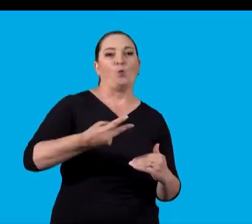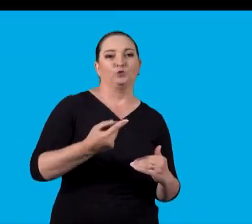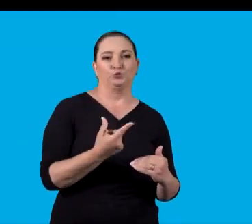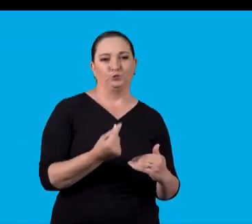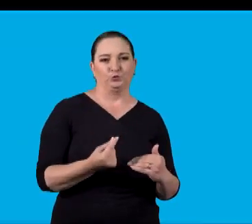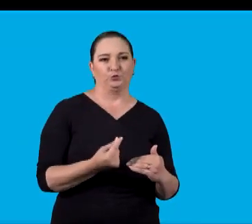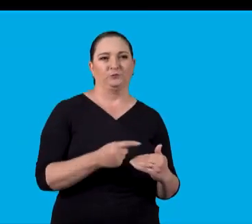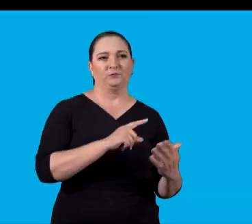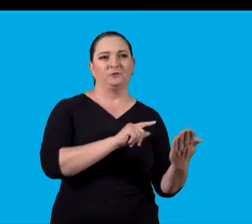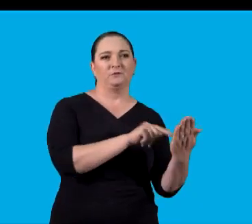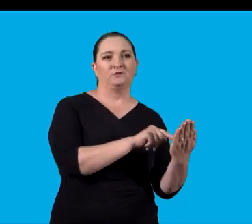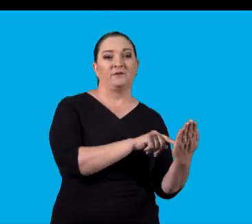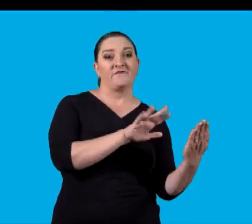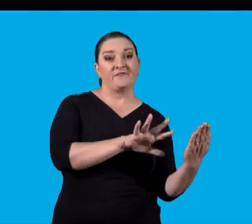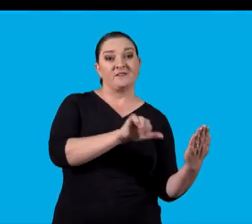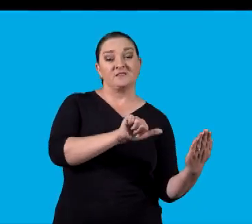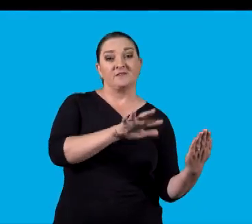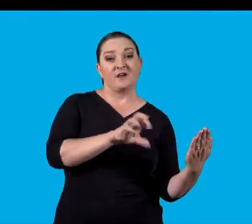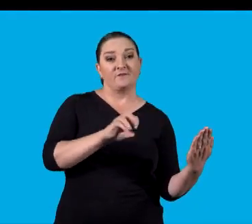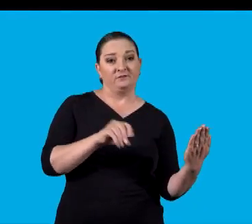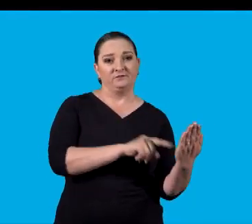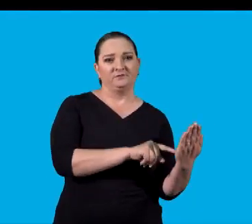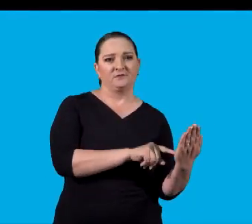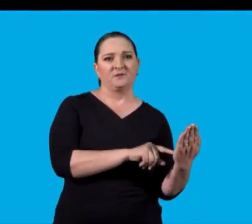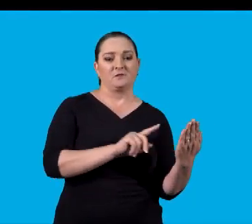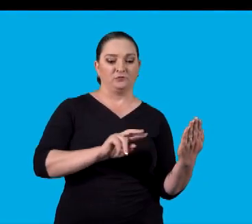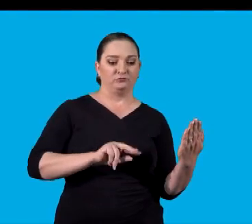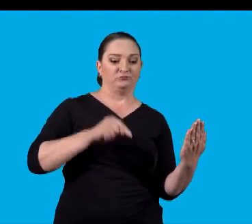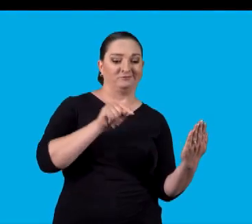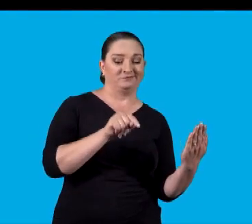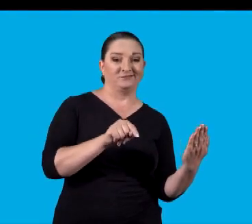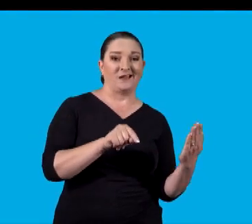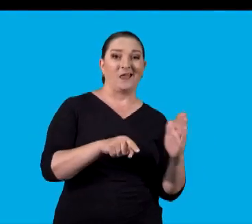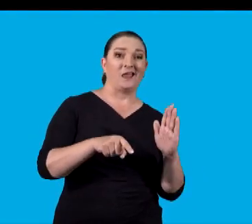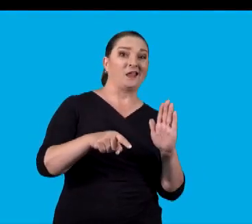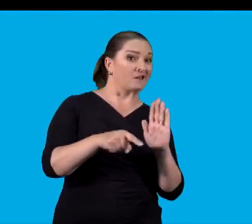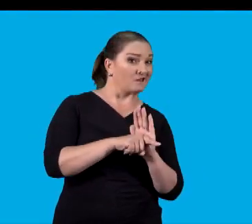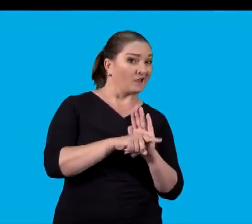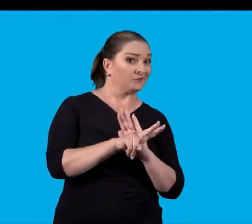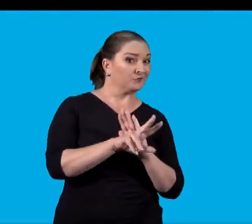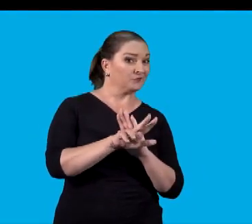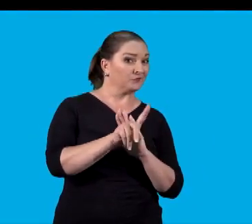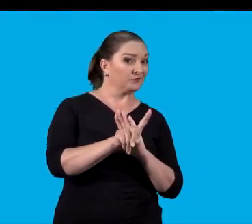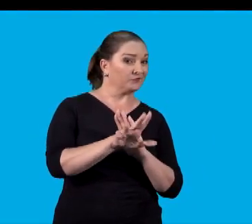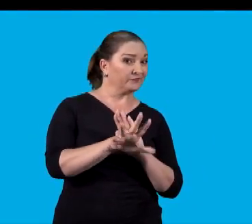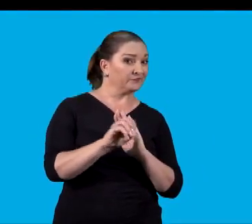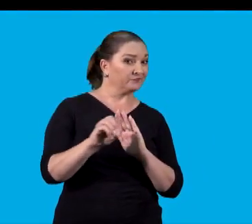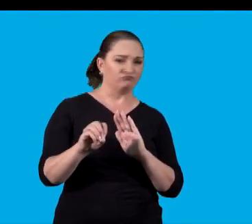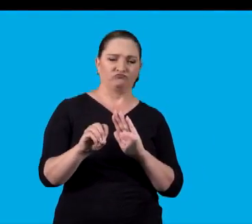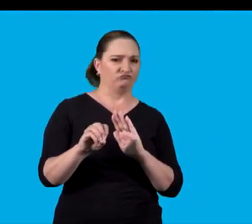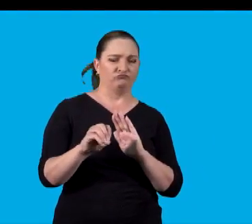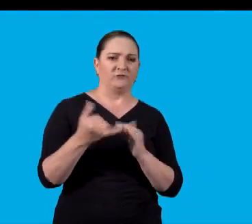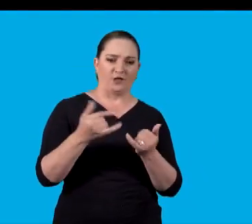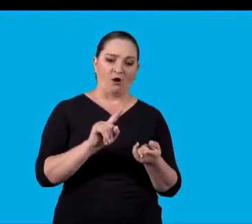going to enter it as it is. But the 215 now is no longer going to be a negative 215. We then record